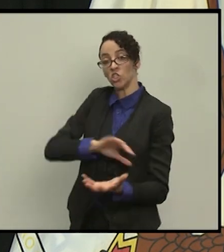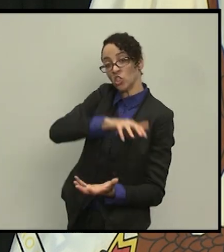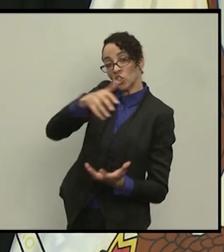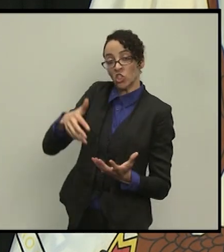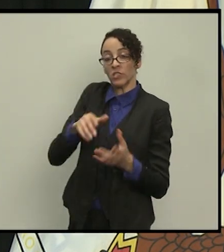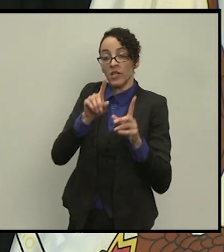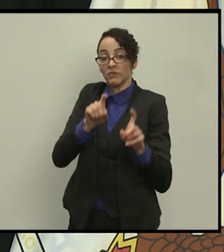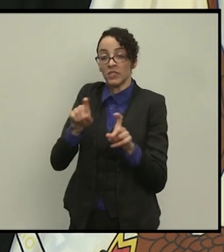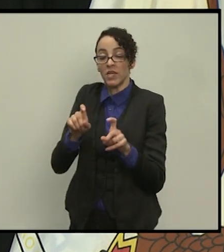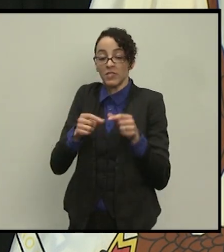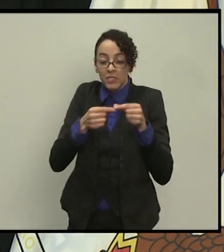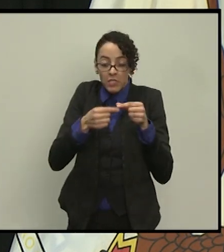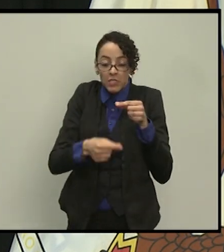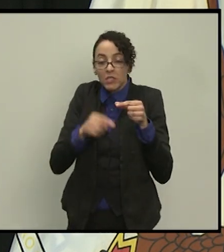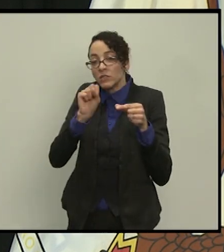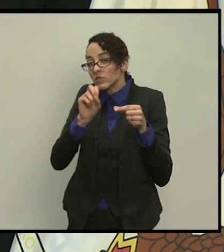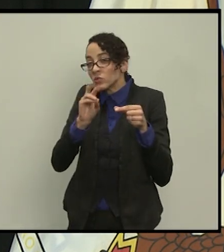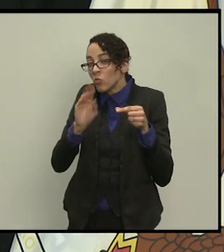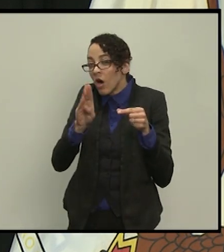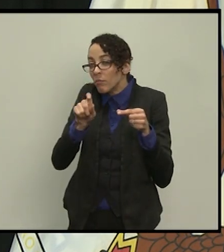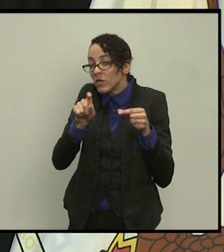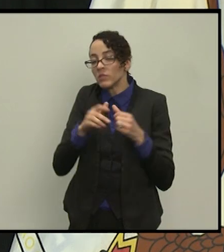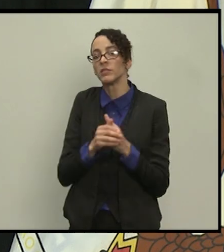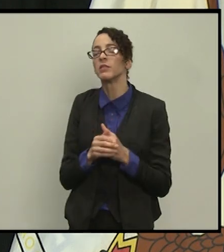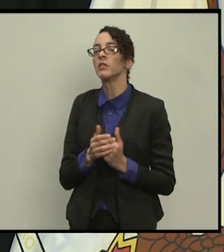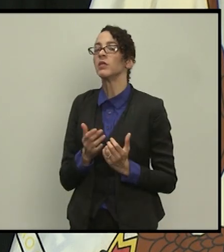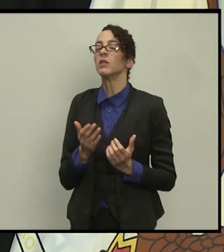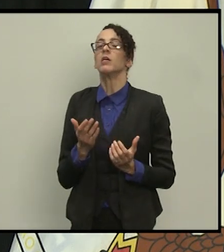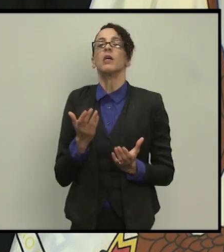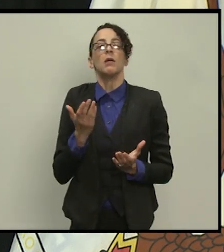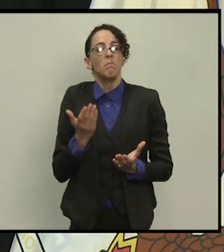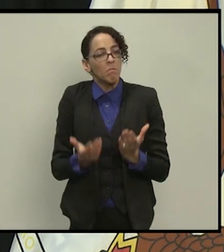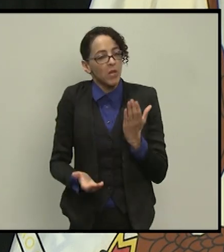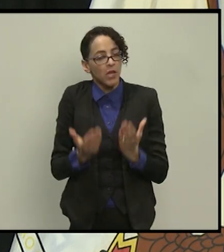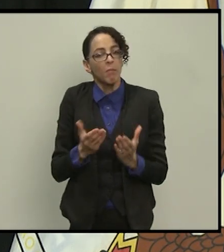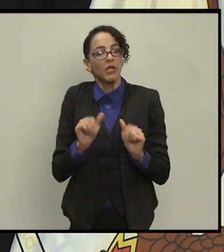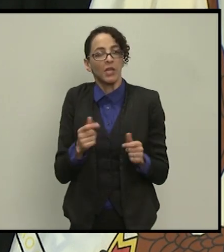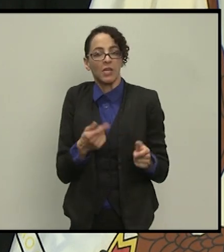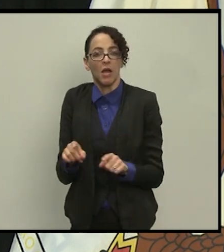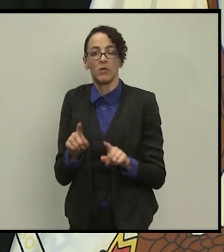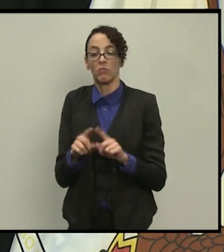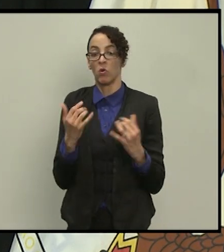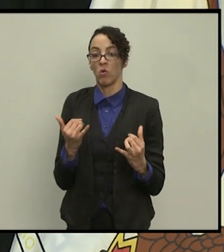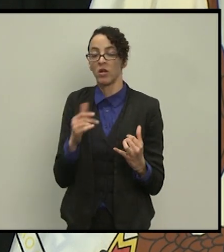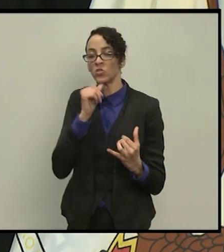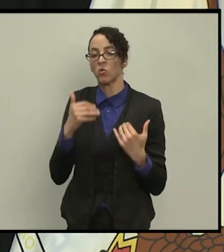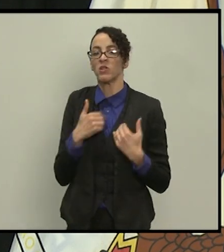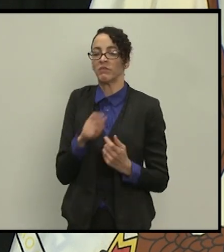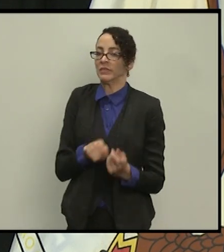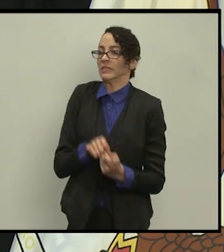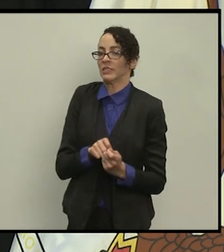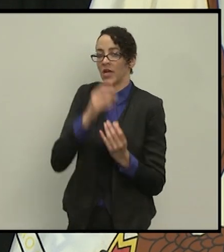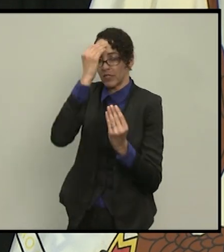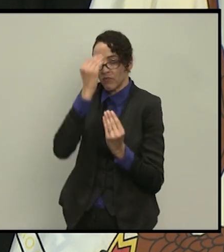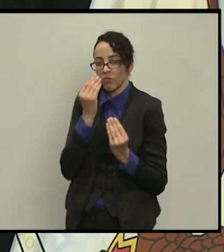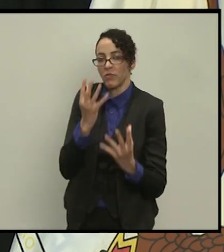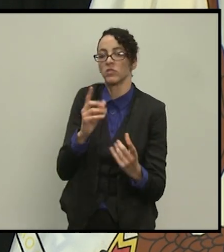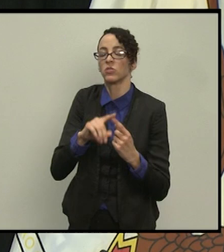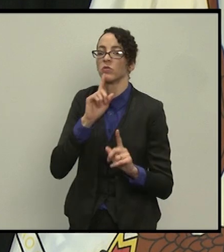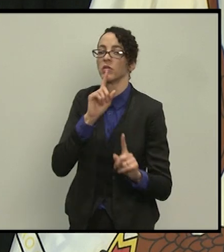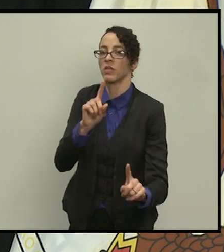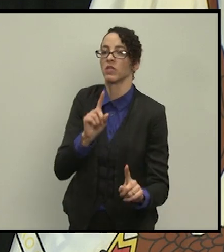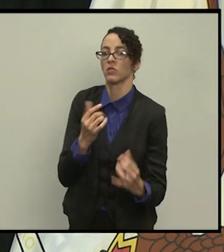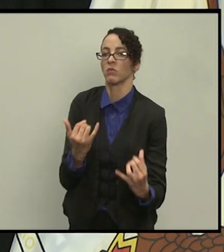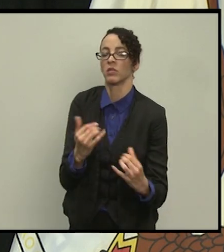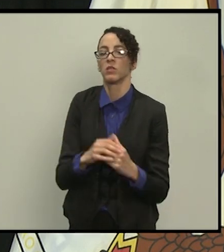It's a possibility. I don't have any additional information to speculate on that at this time. The next question is from Joshua